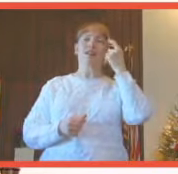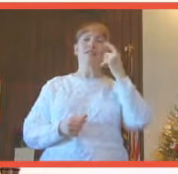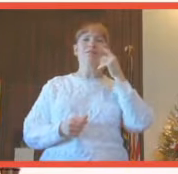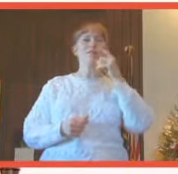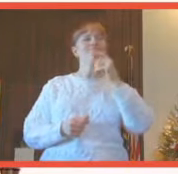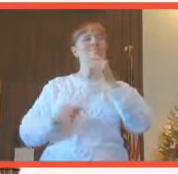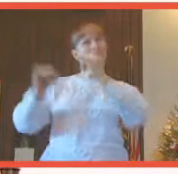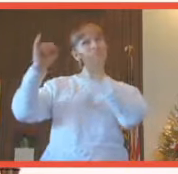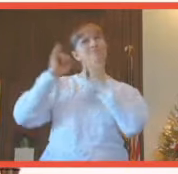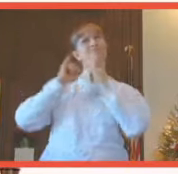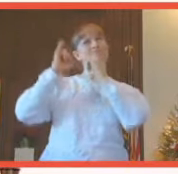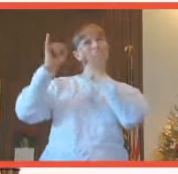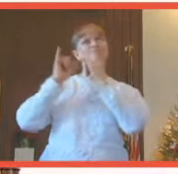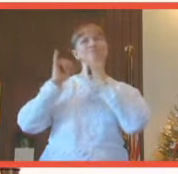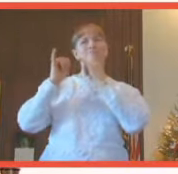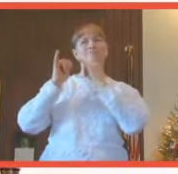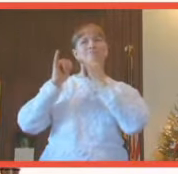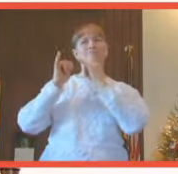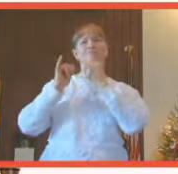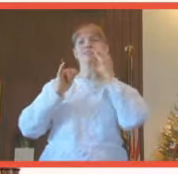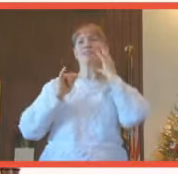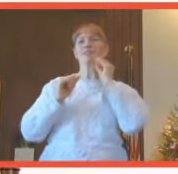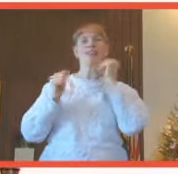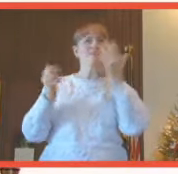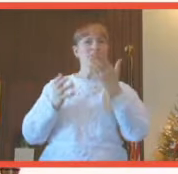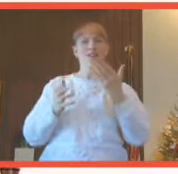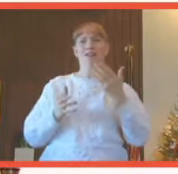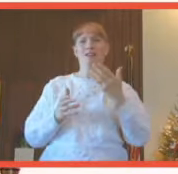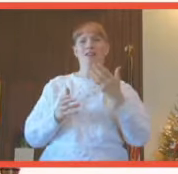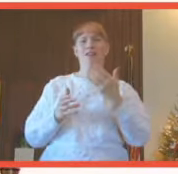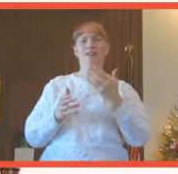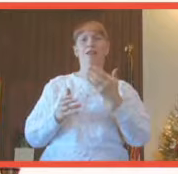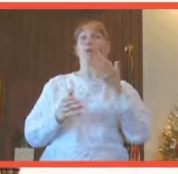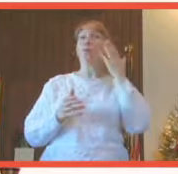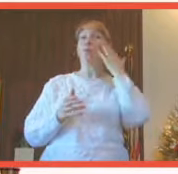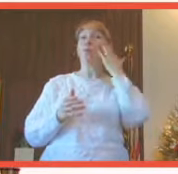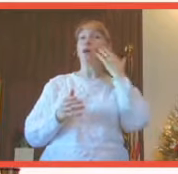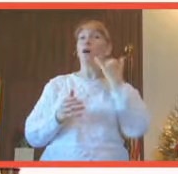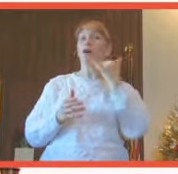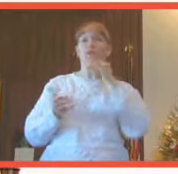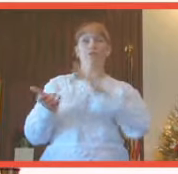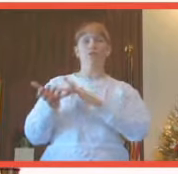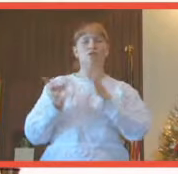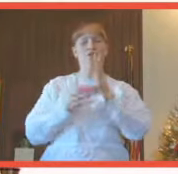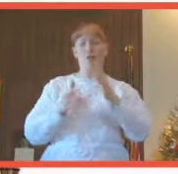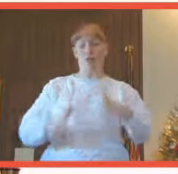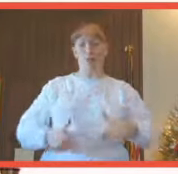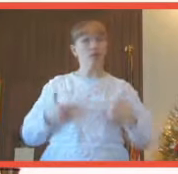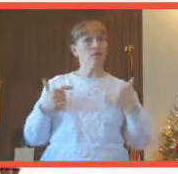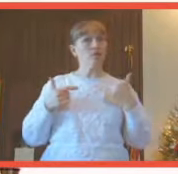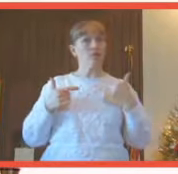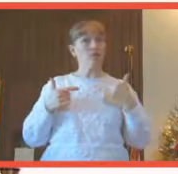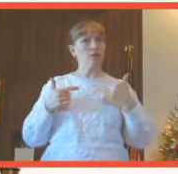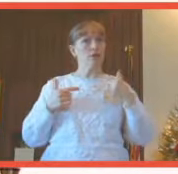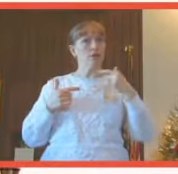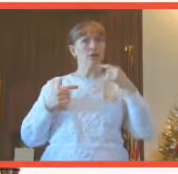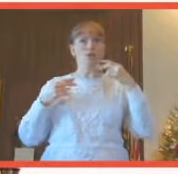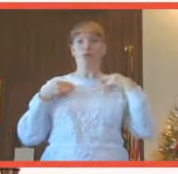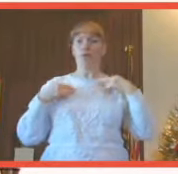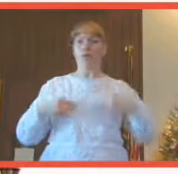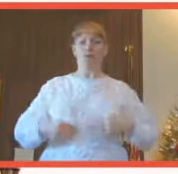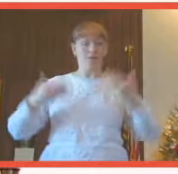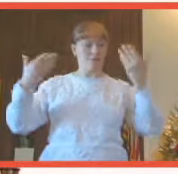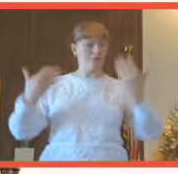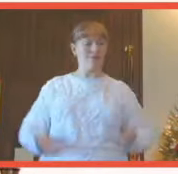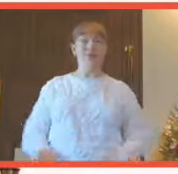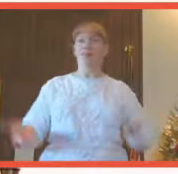it's like to go through anything that we go through, because Jesus lived as one of us.